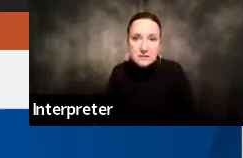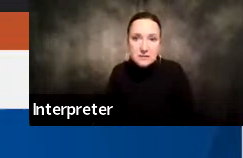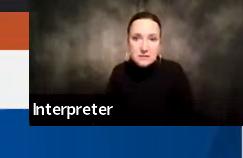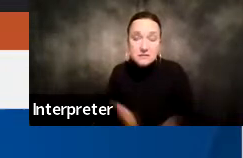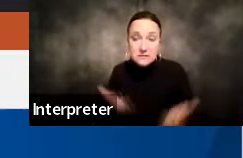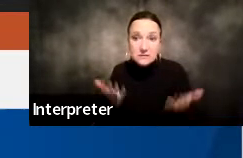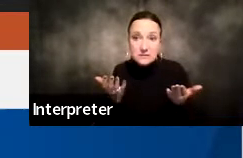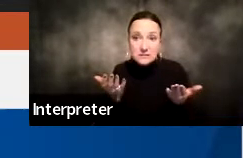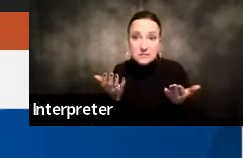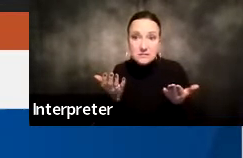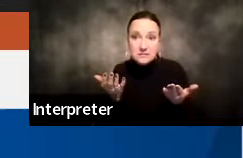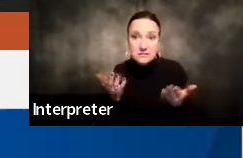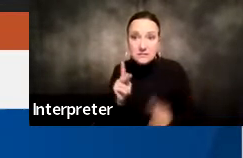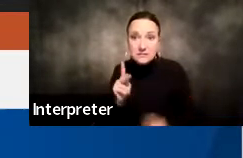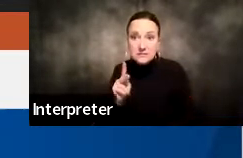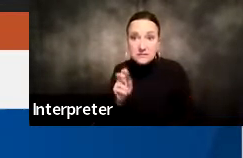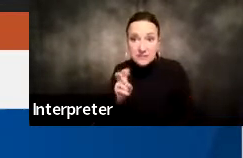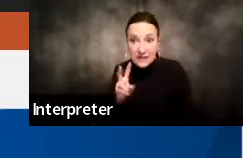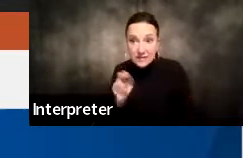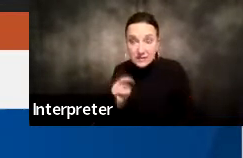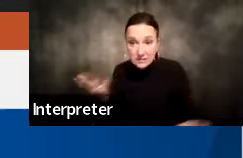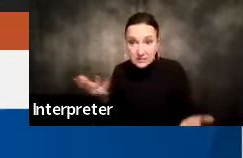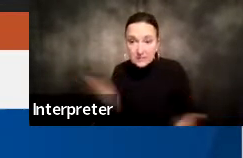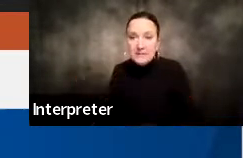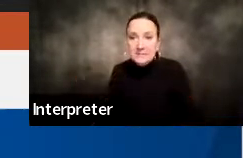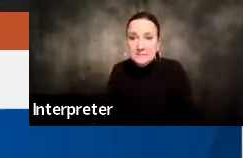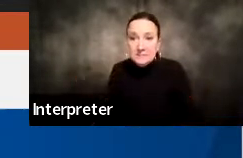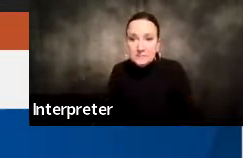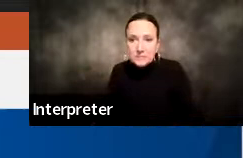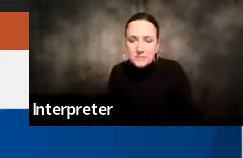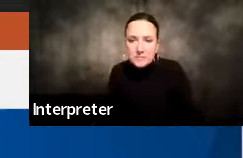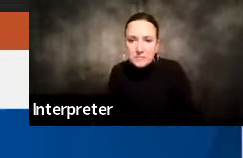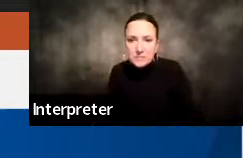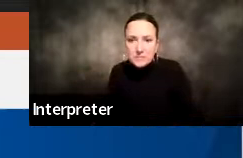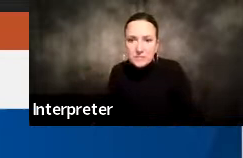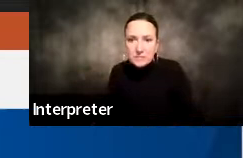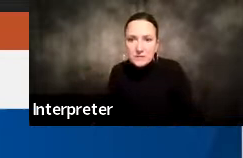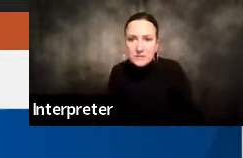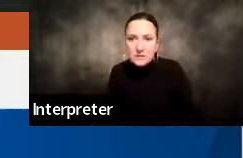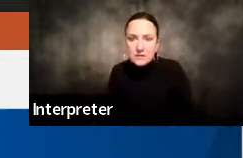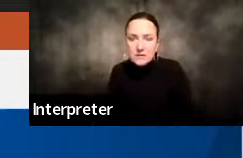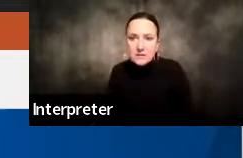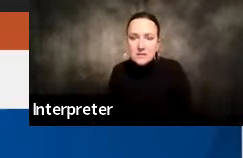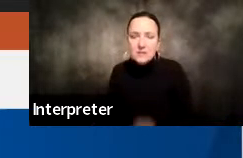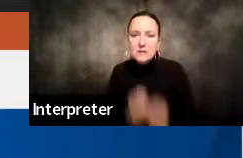Kevin, if you want to chime in. Sure thing. Thank you. I did want to actually share